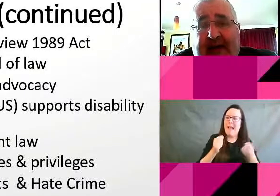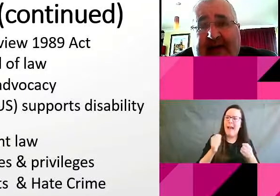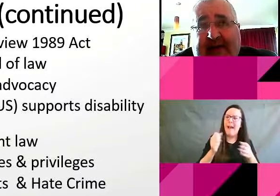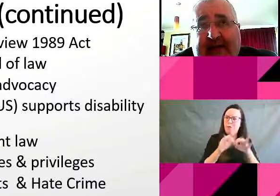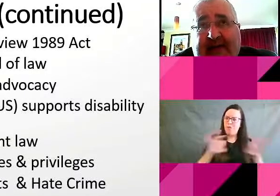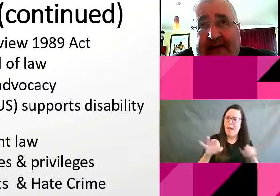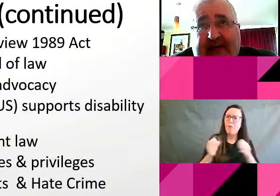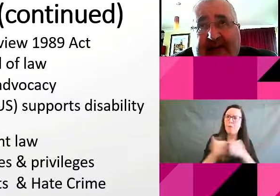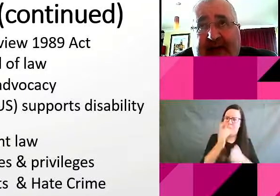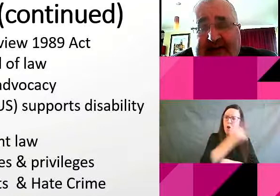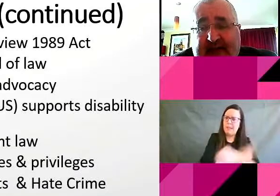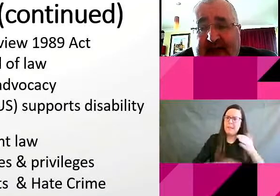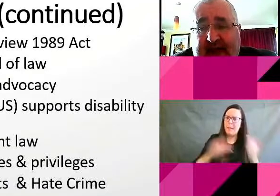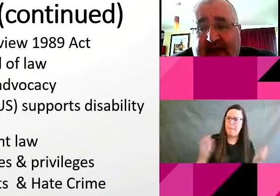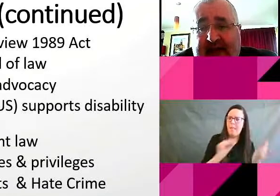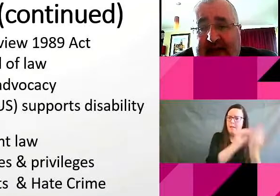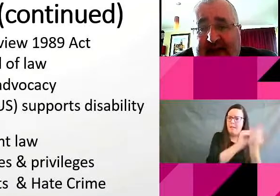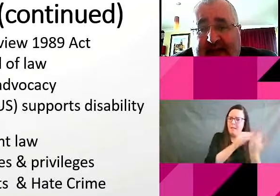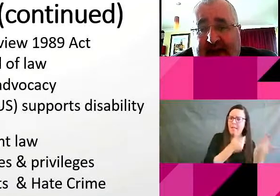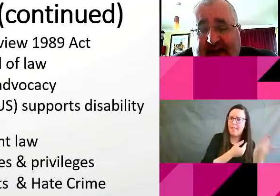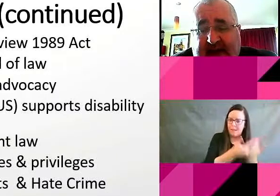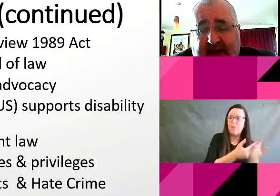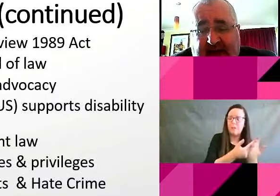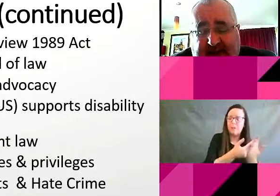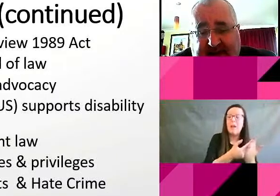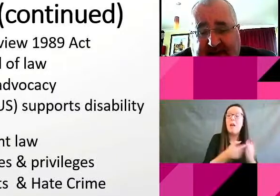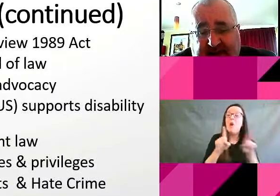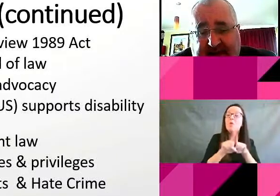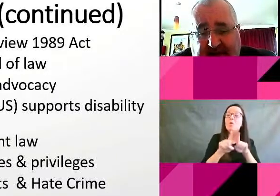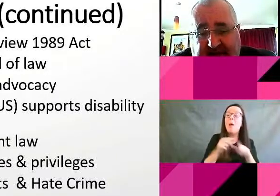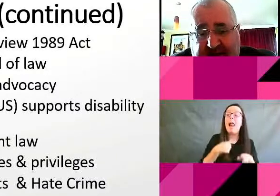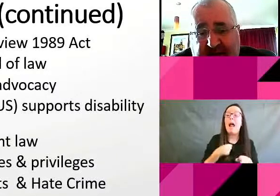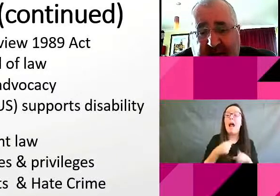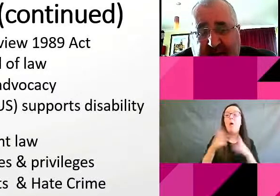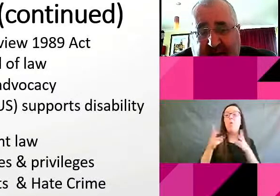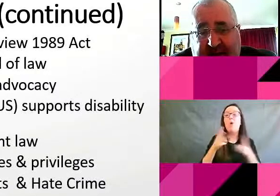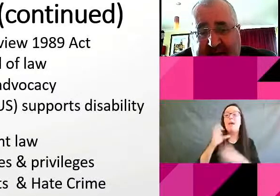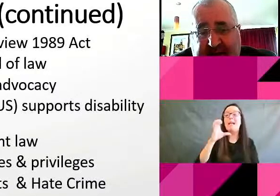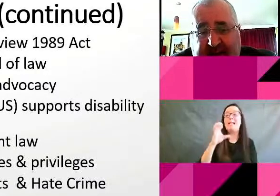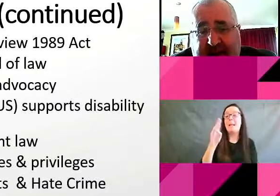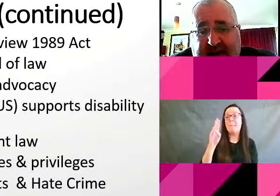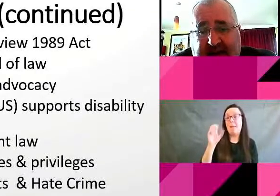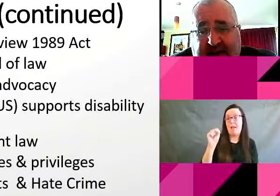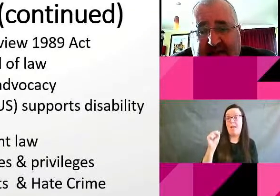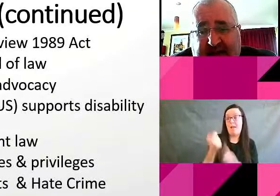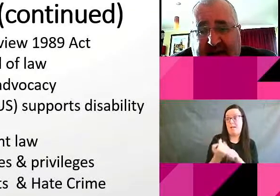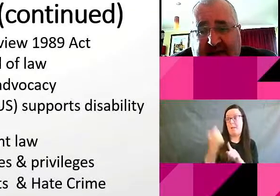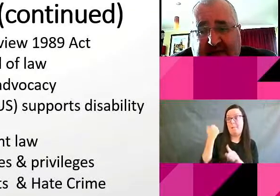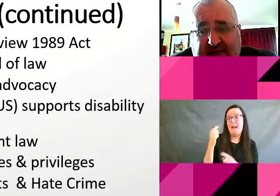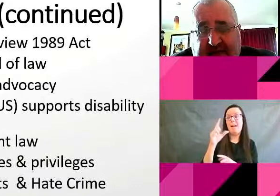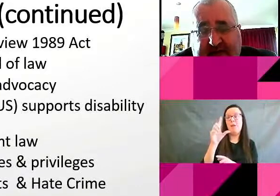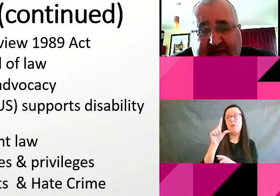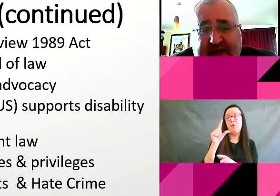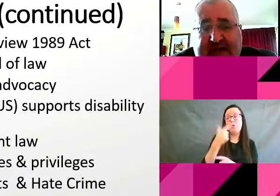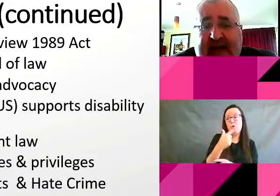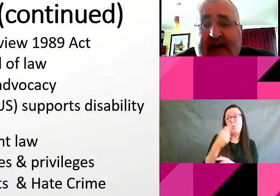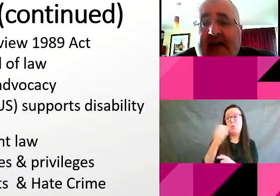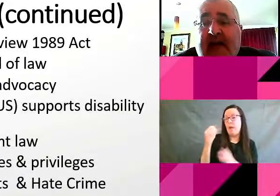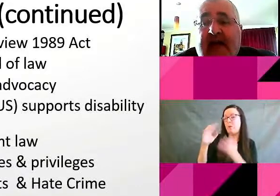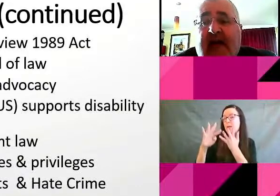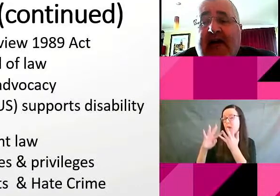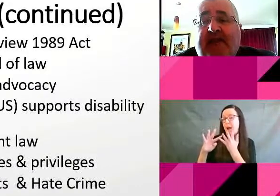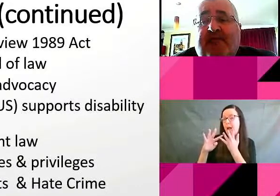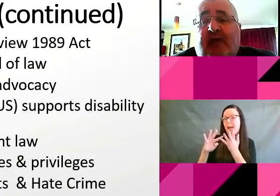worked back at the CPS in the latter part of my time there in 2009 and after I left in